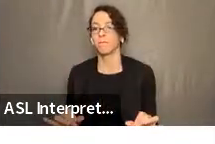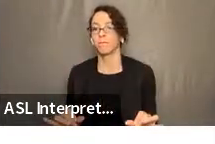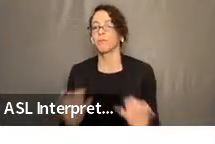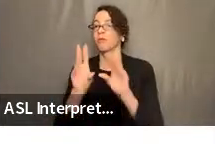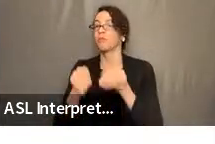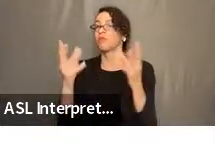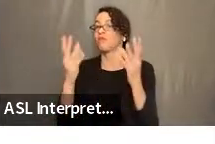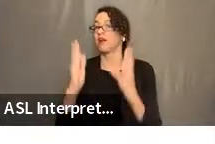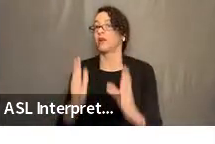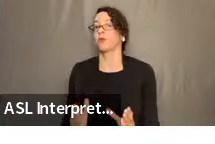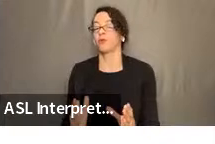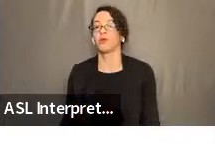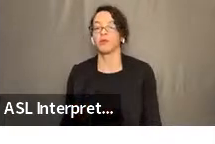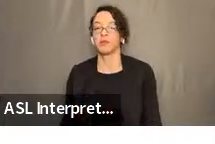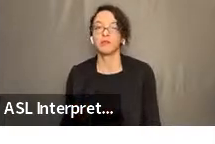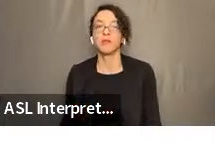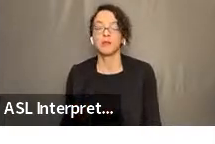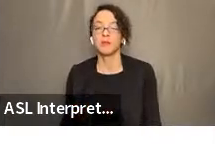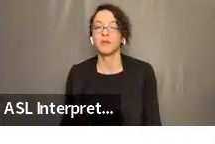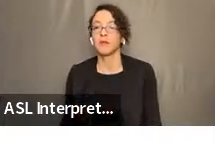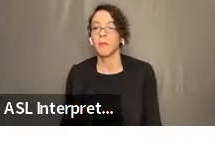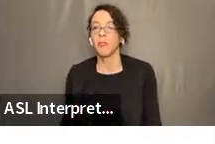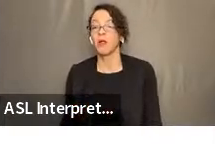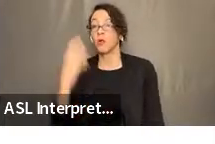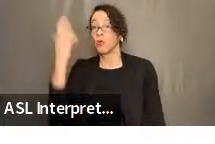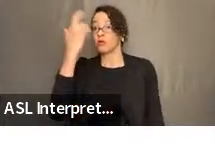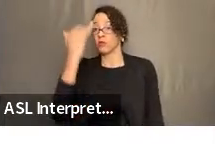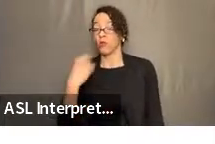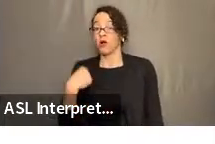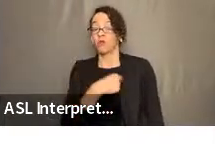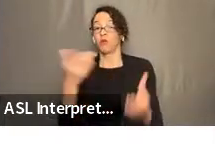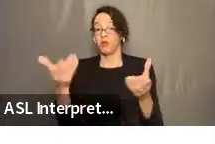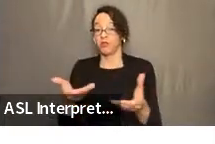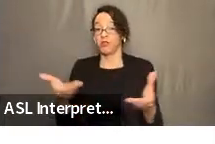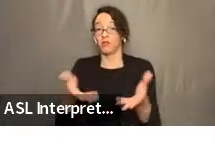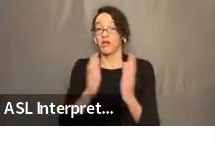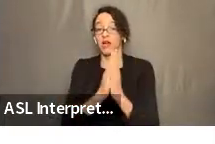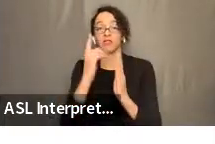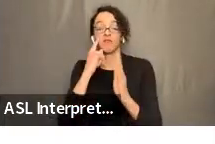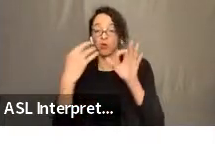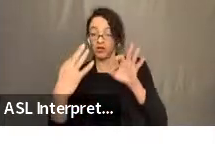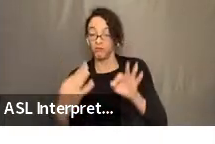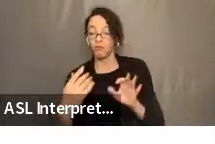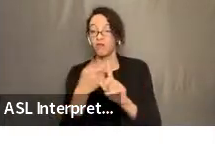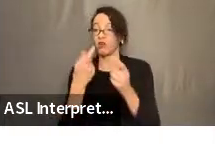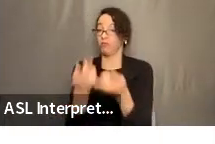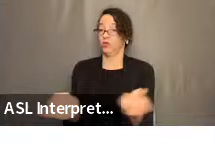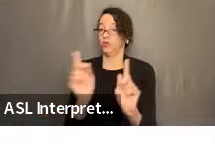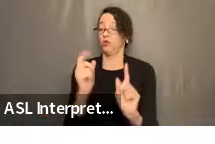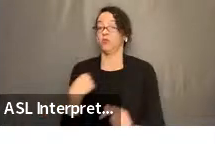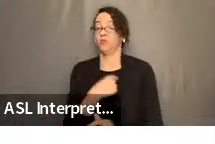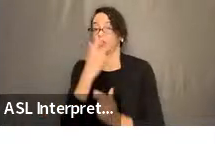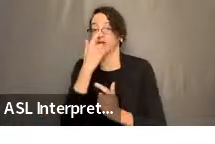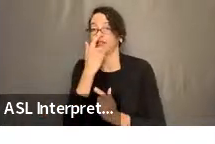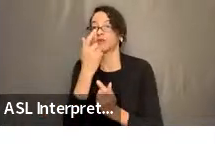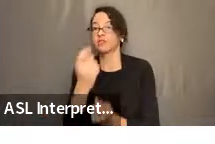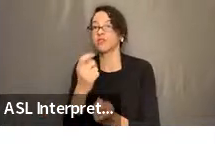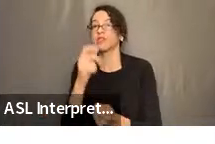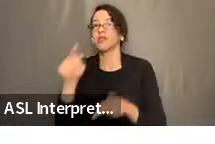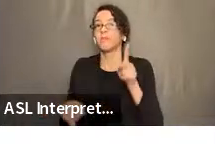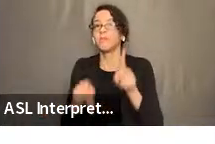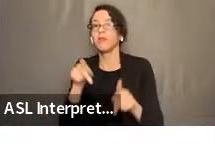provider. So the reason we're here asking input from you is we are interested in people